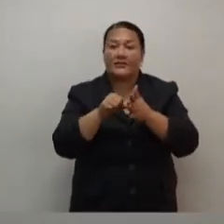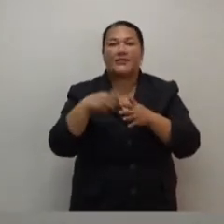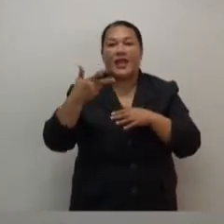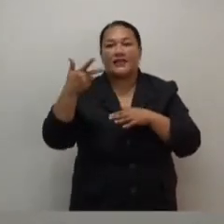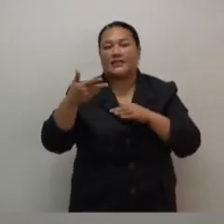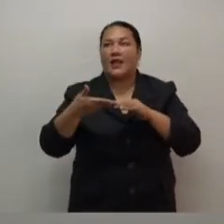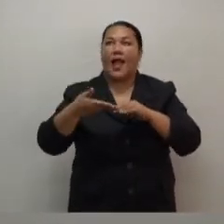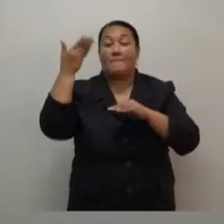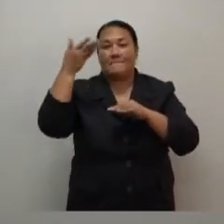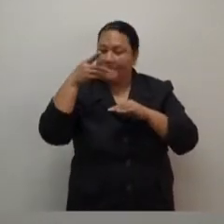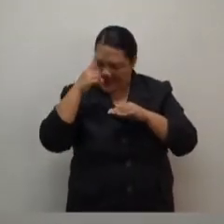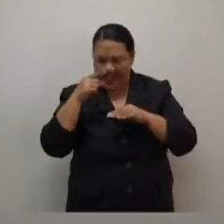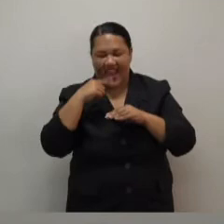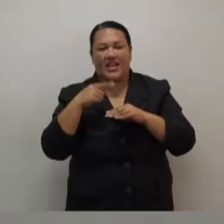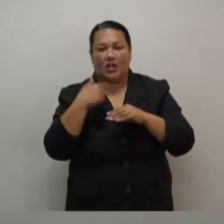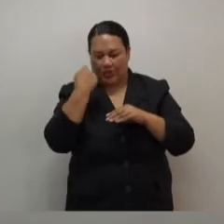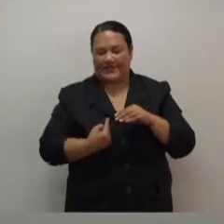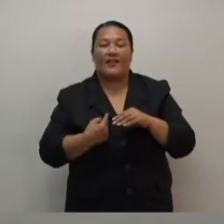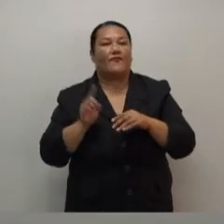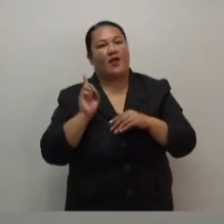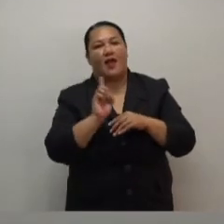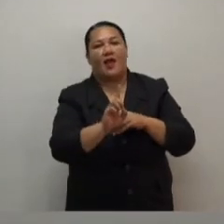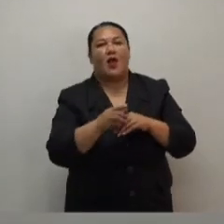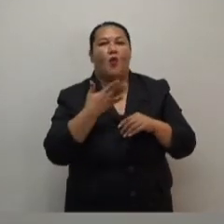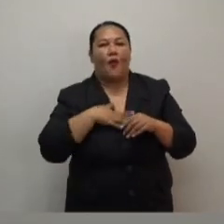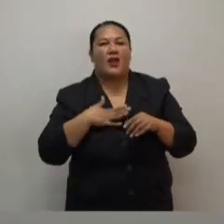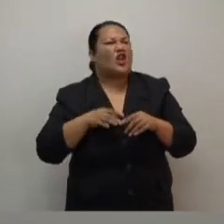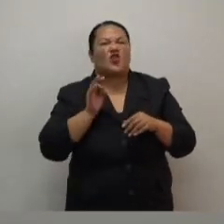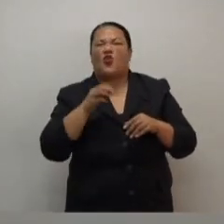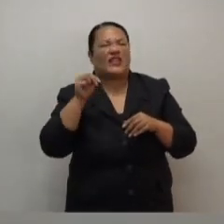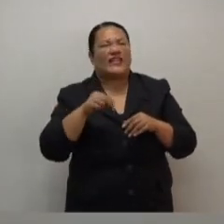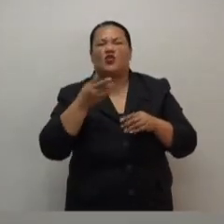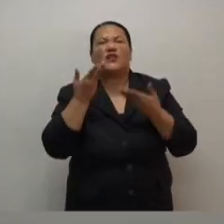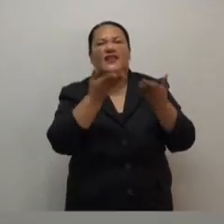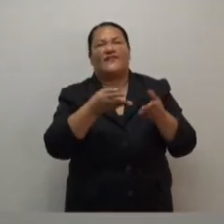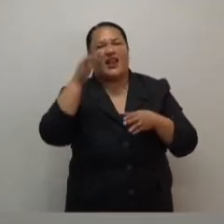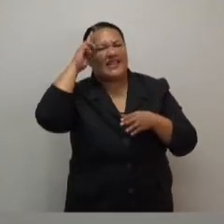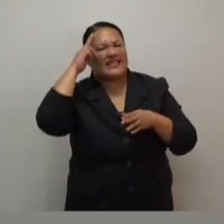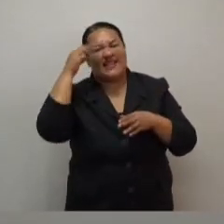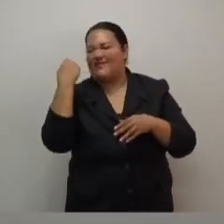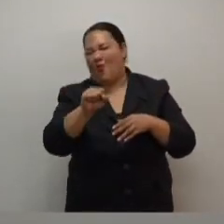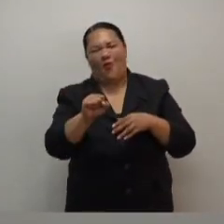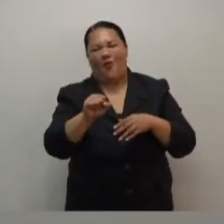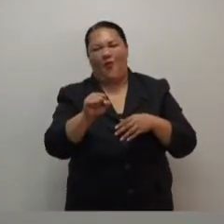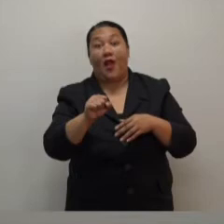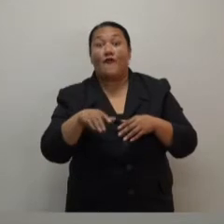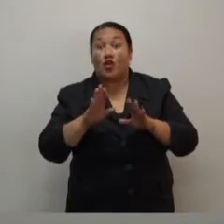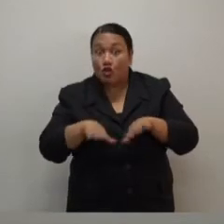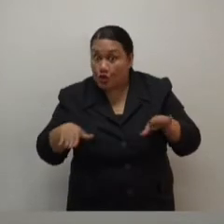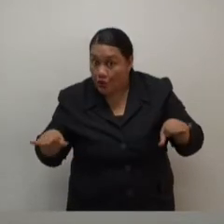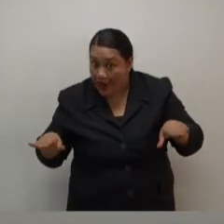You don't actually have to give a reason as to why you want to change your name. Now, the children can have their names